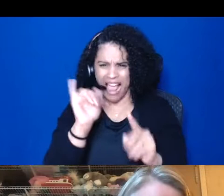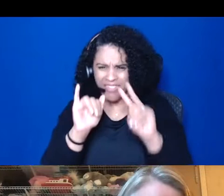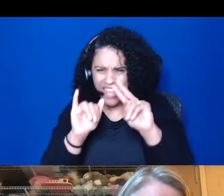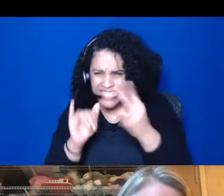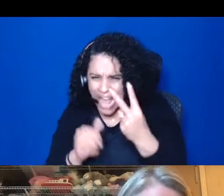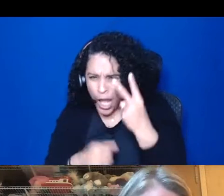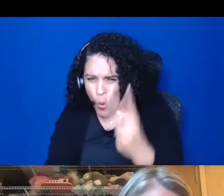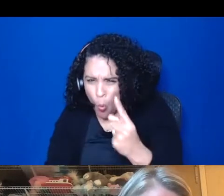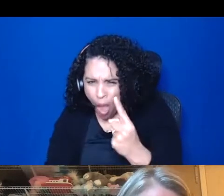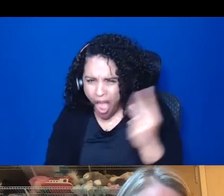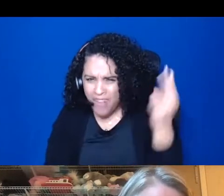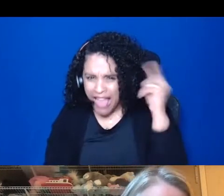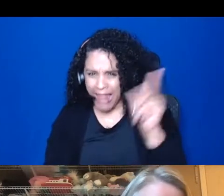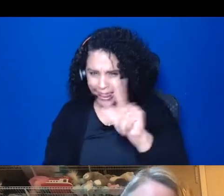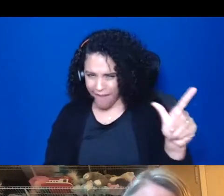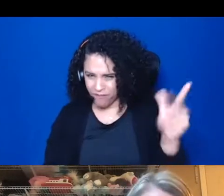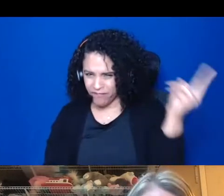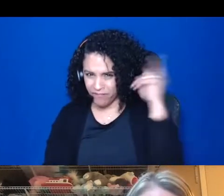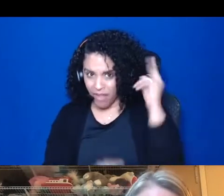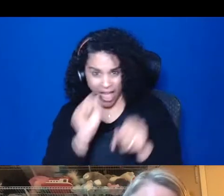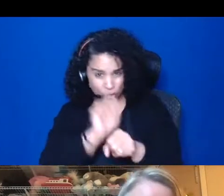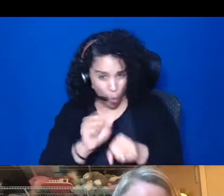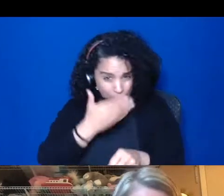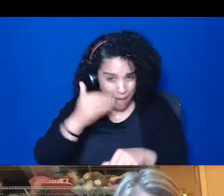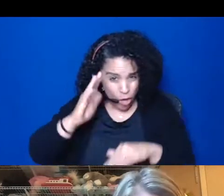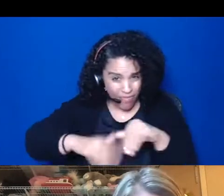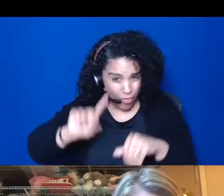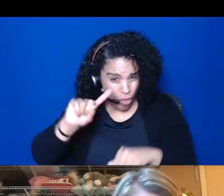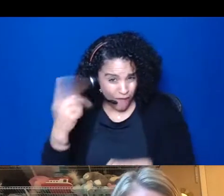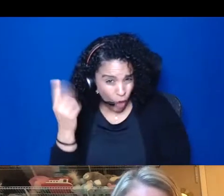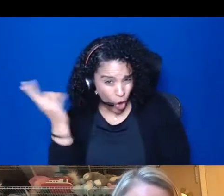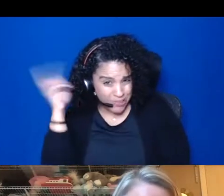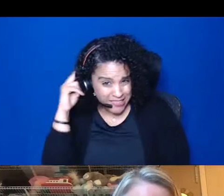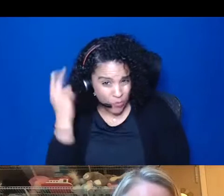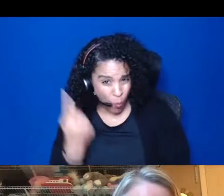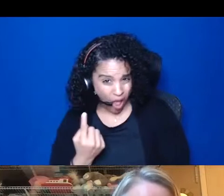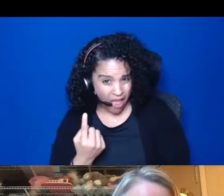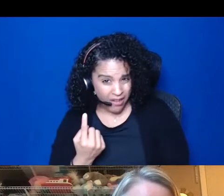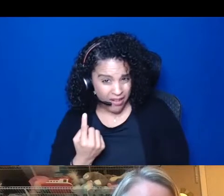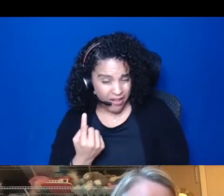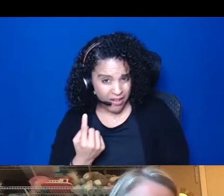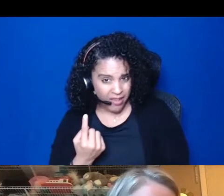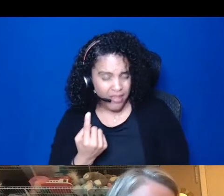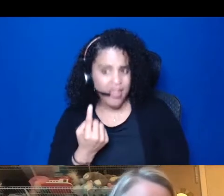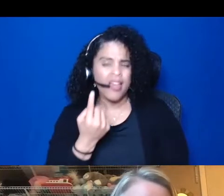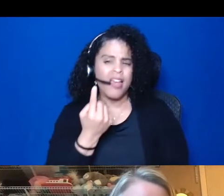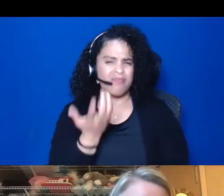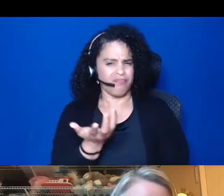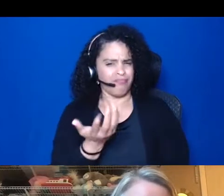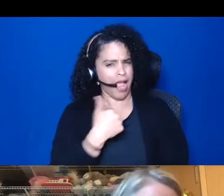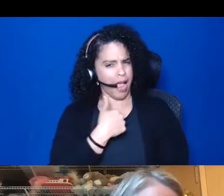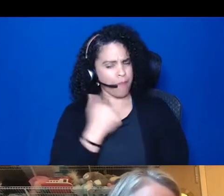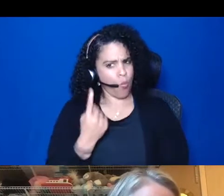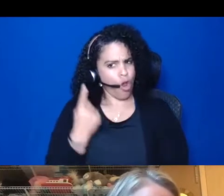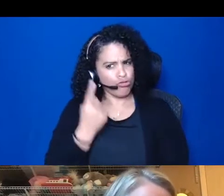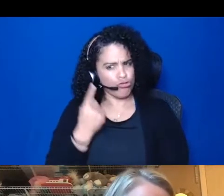you got is your left ear, and that's working better than the first one. So I'm just kind of